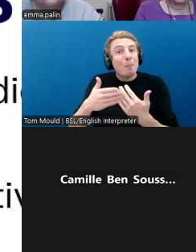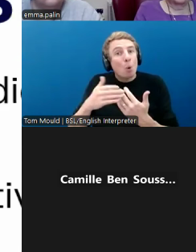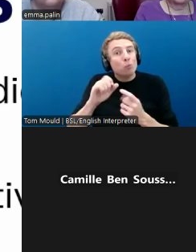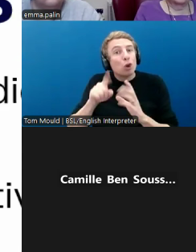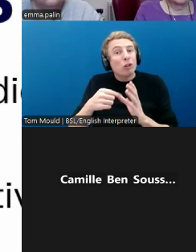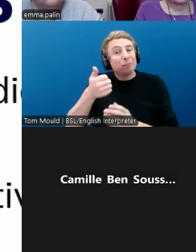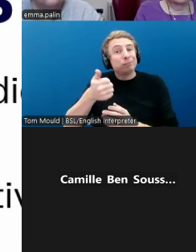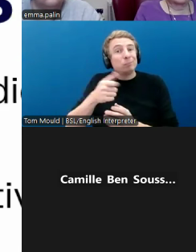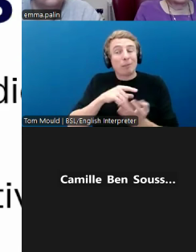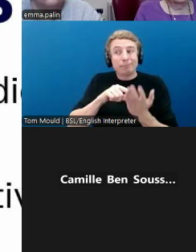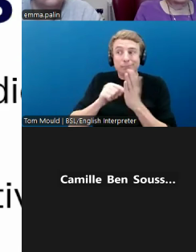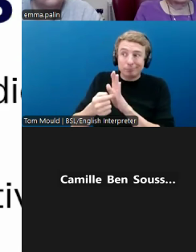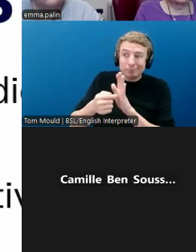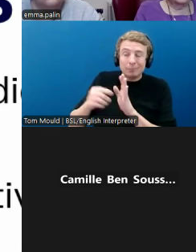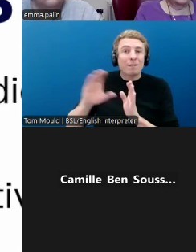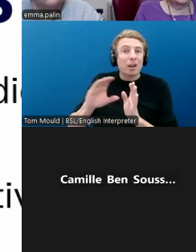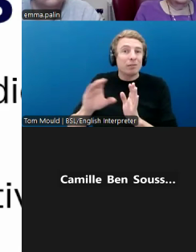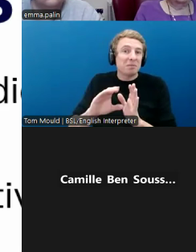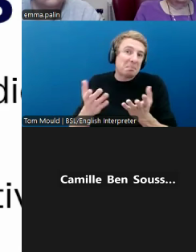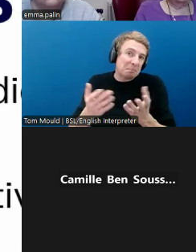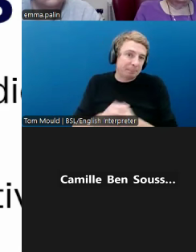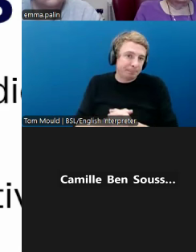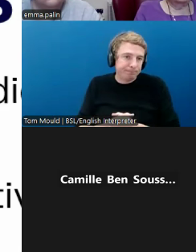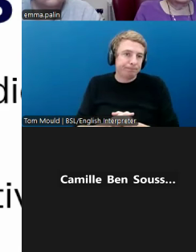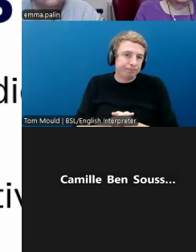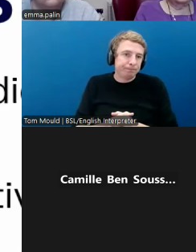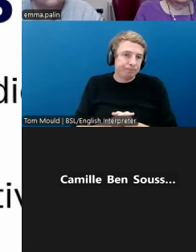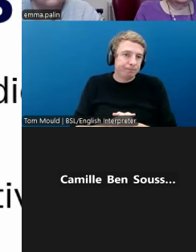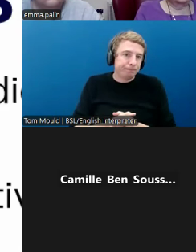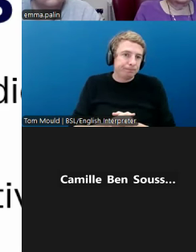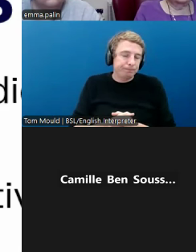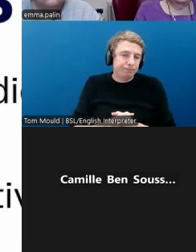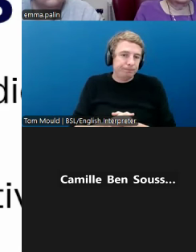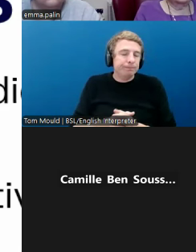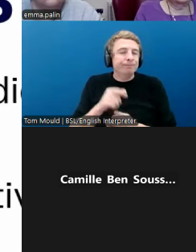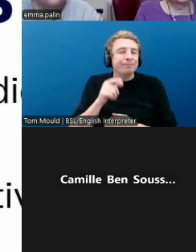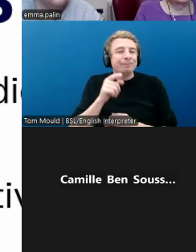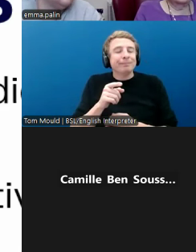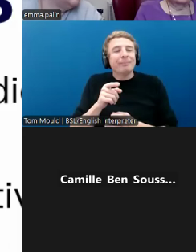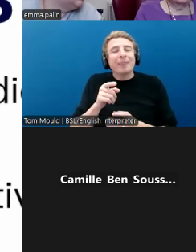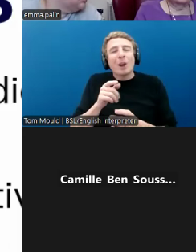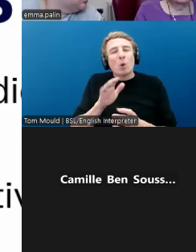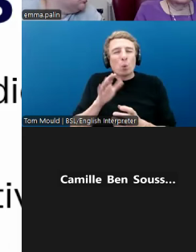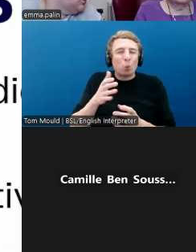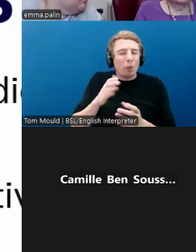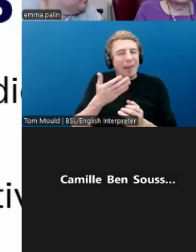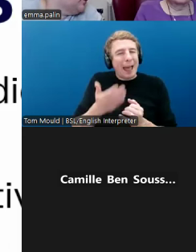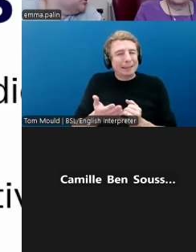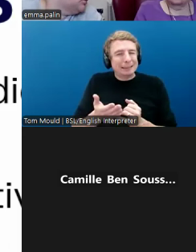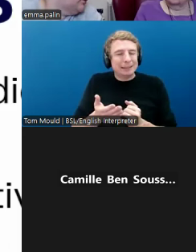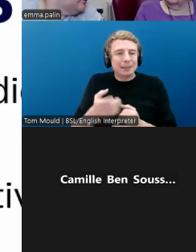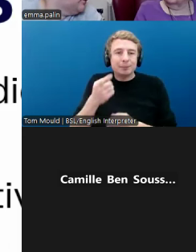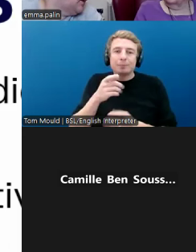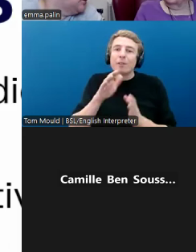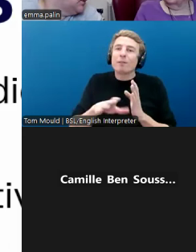I wanted to kind of come towards the end of this introduction bit around the barriers that we face with something that I learned from America.